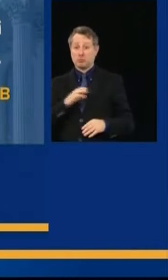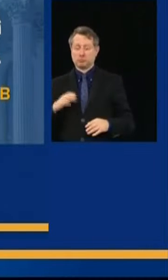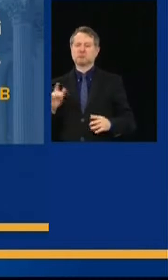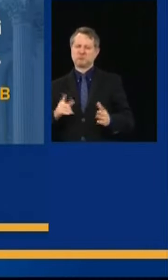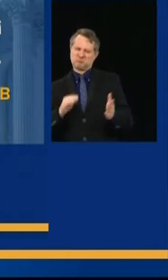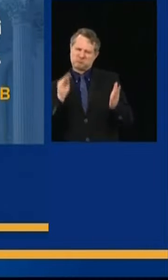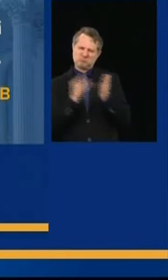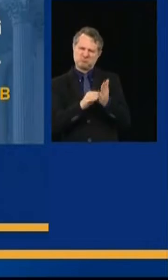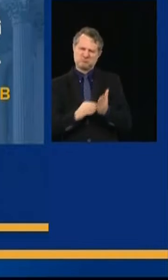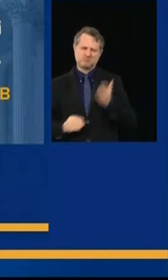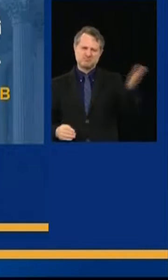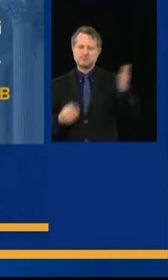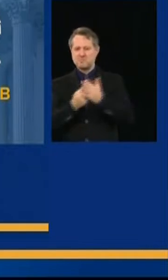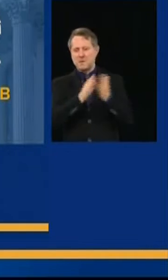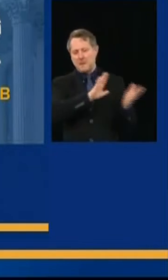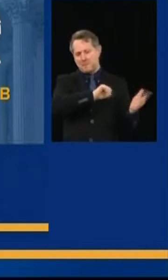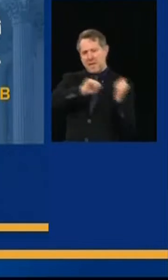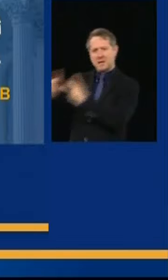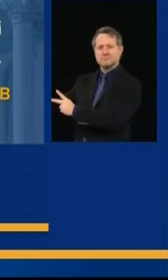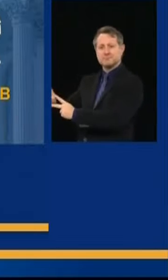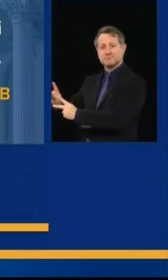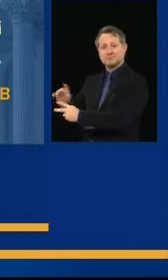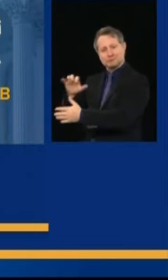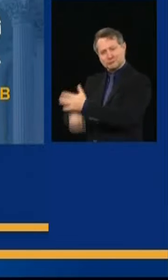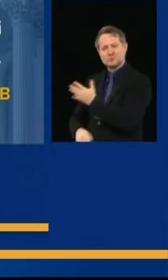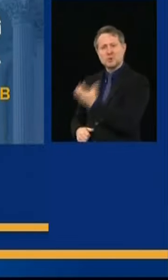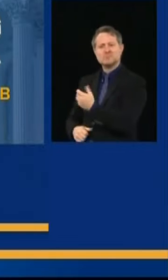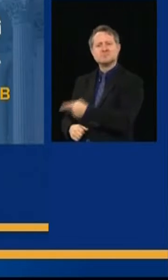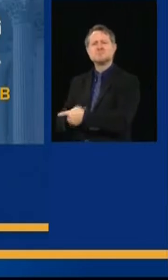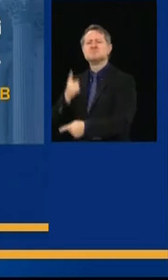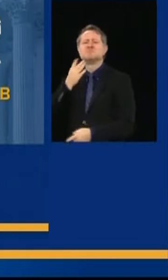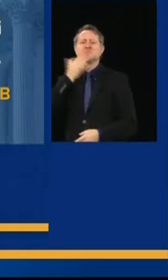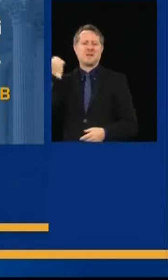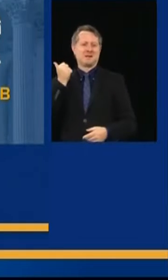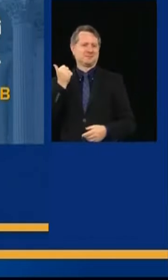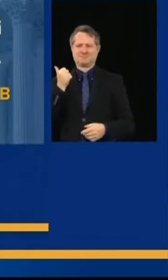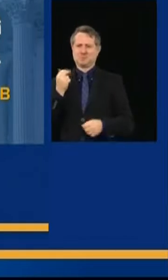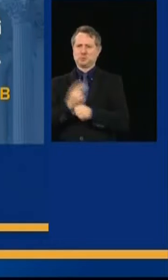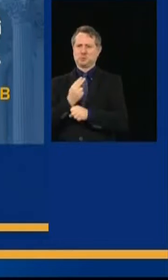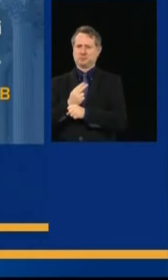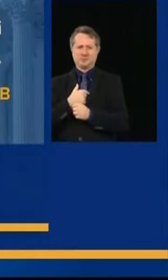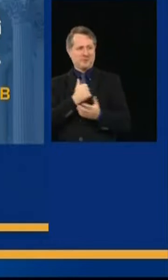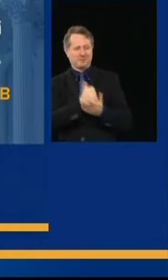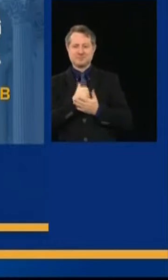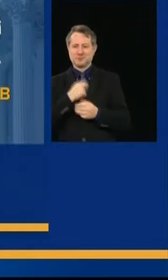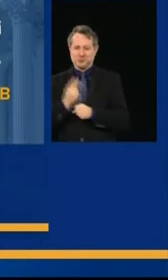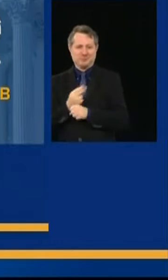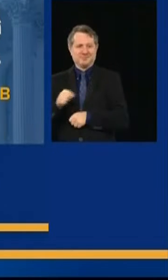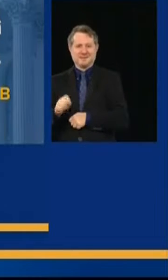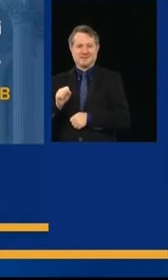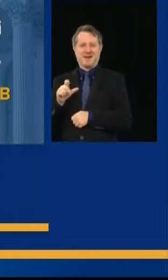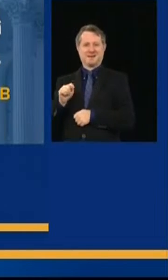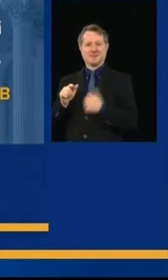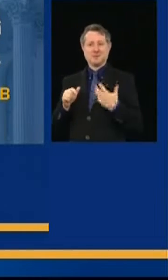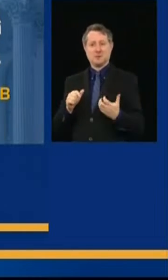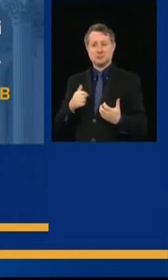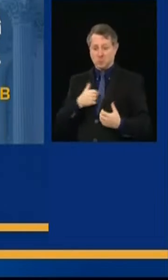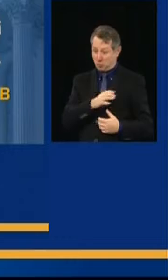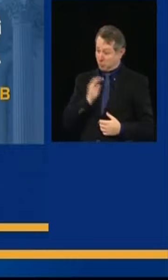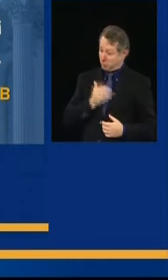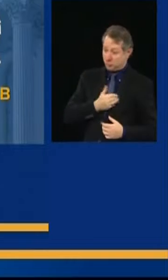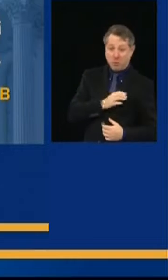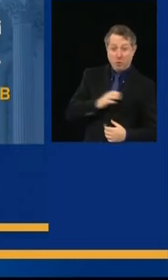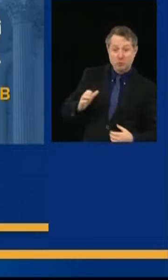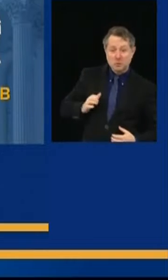of action for the state of New York. And we have representatives who know this very well